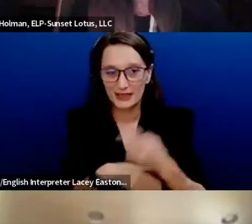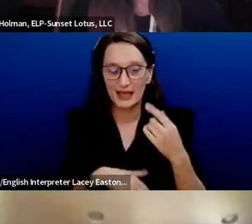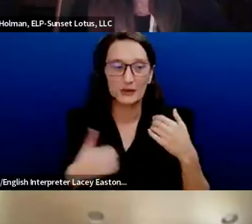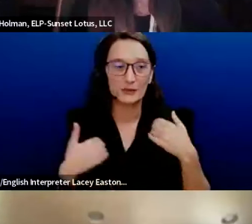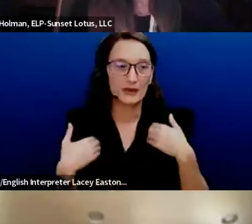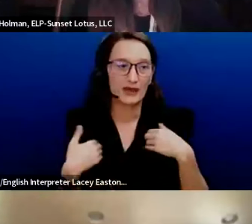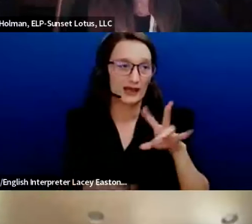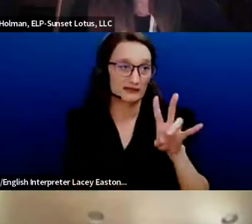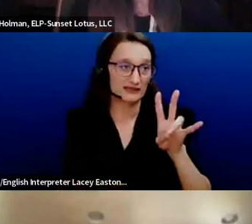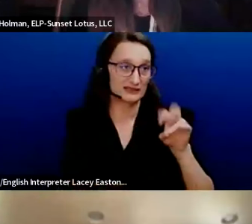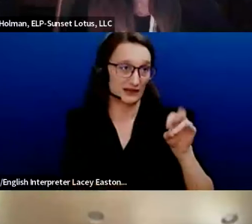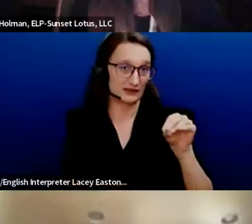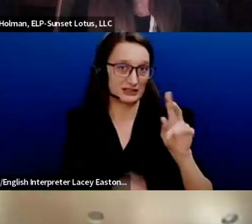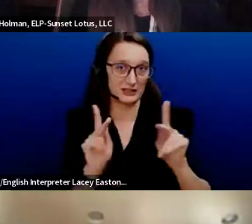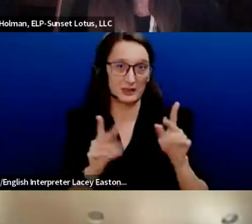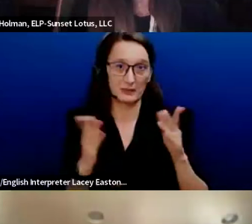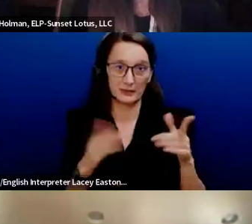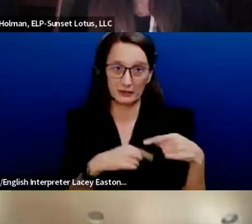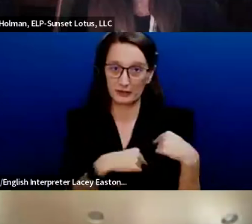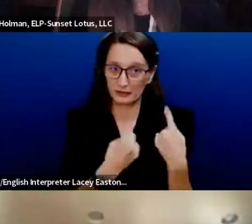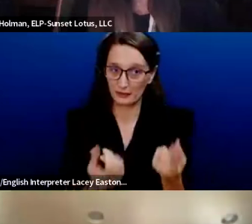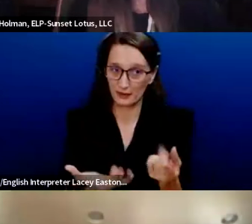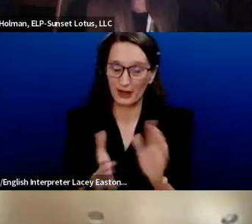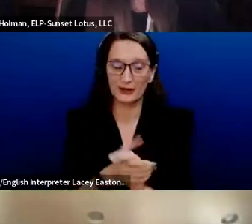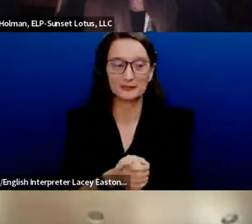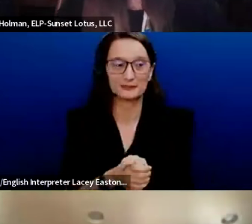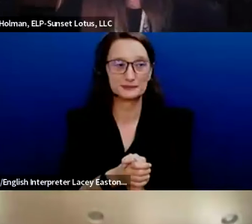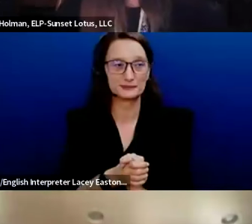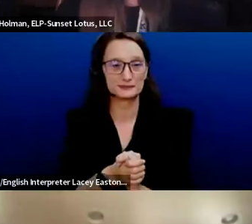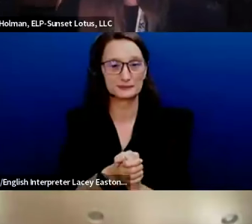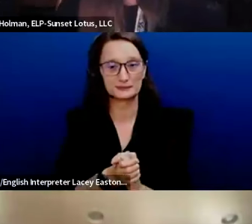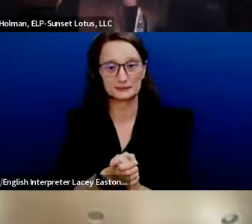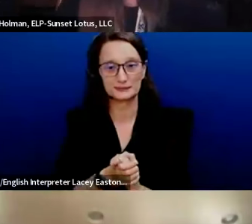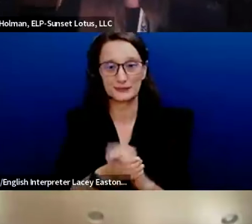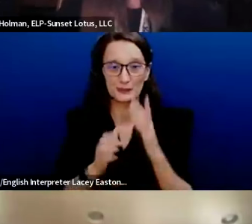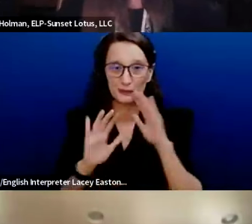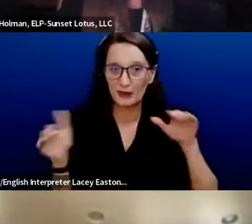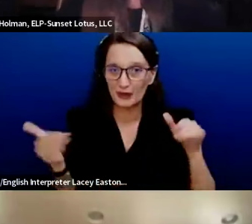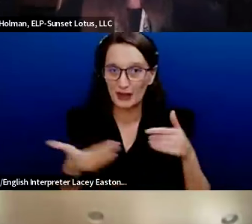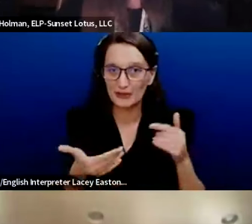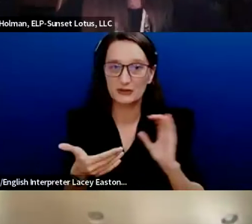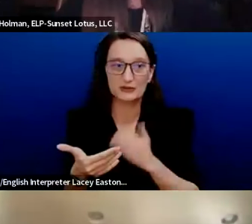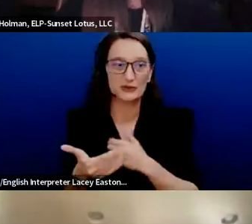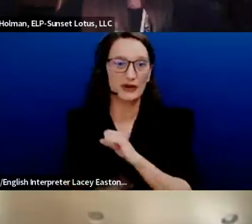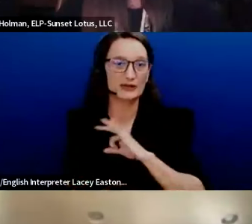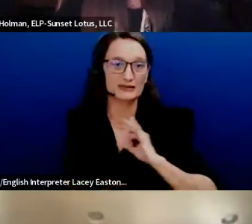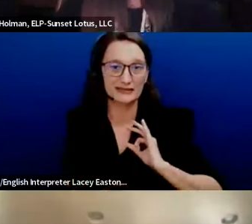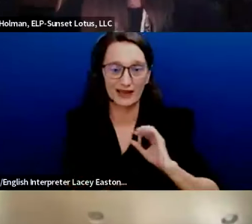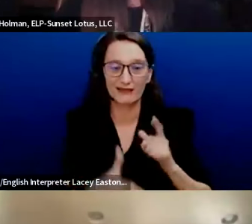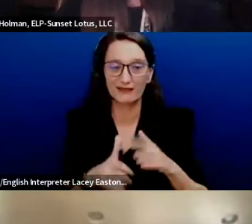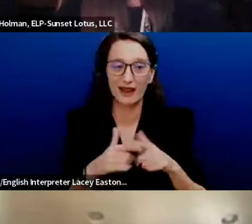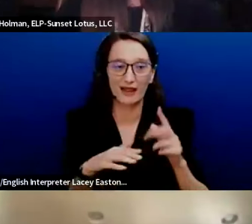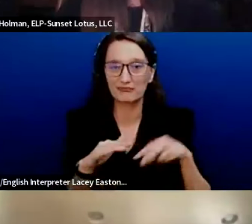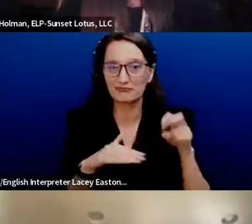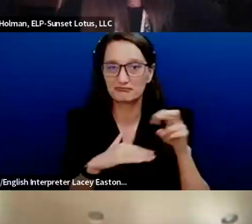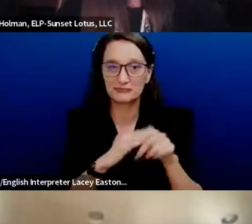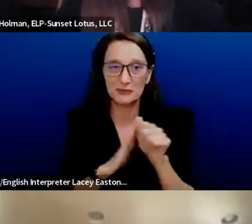70 folks on so far. Let's introduce our staff and then get into our